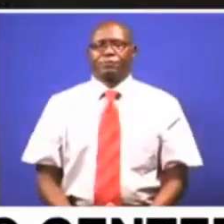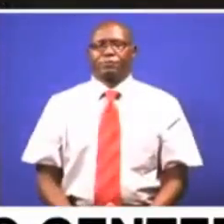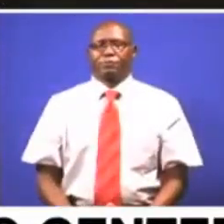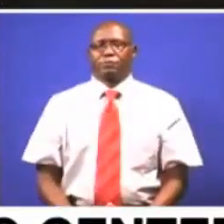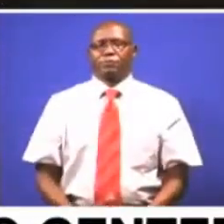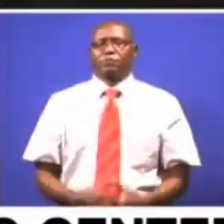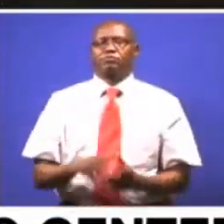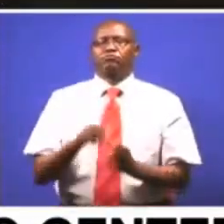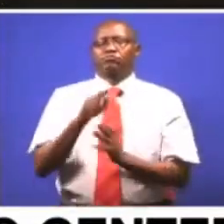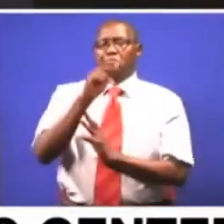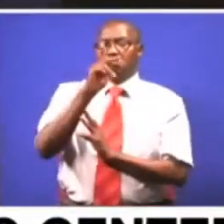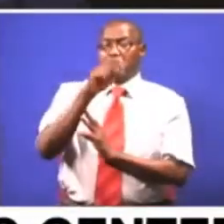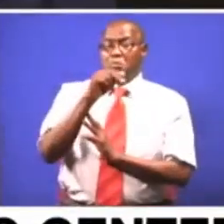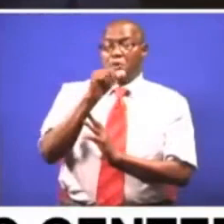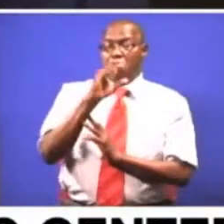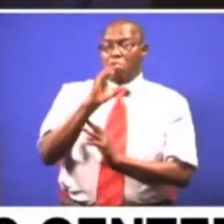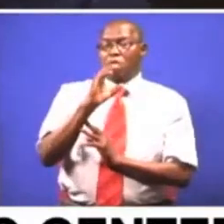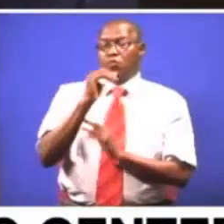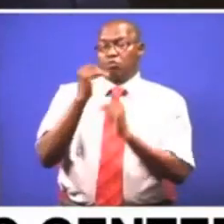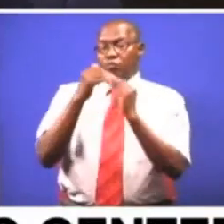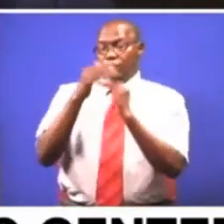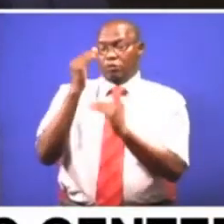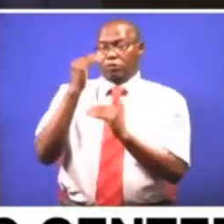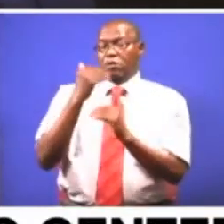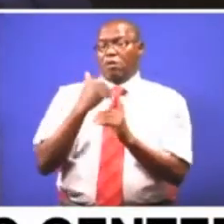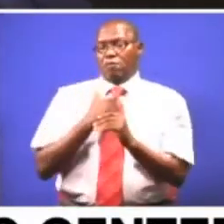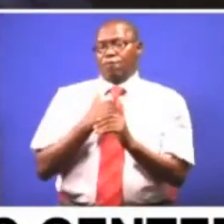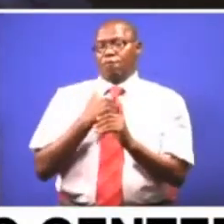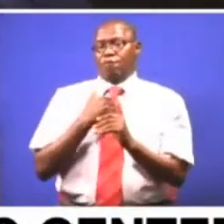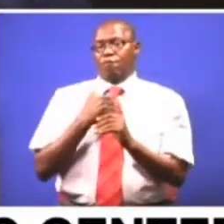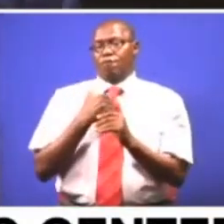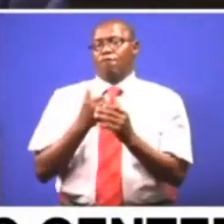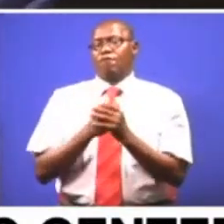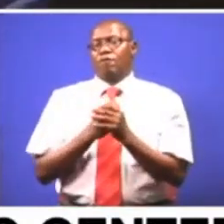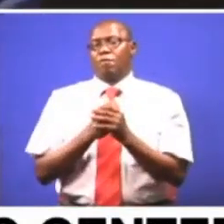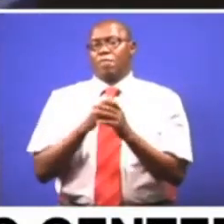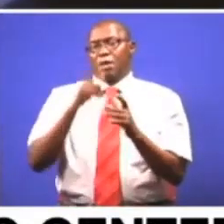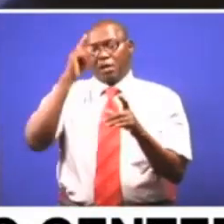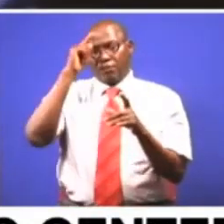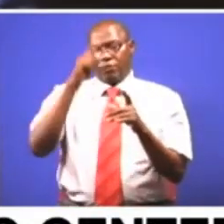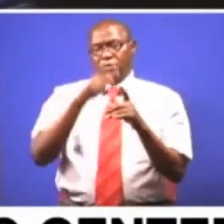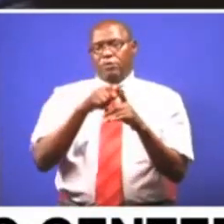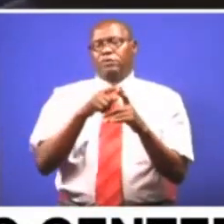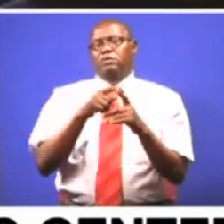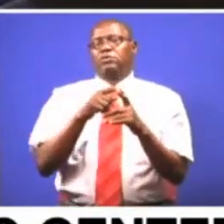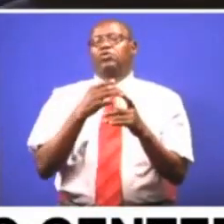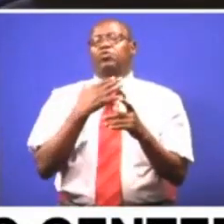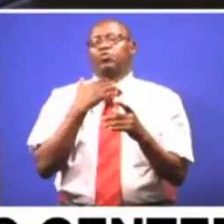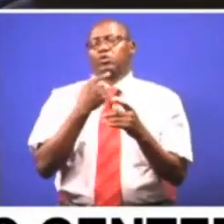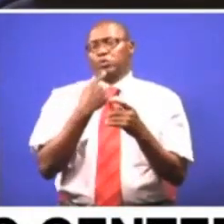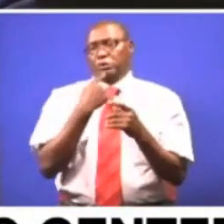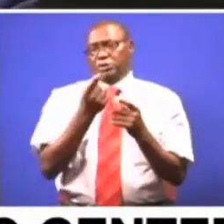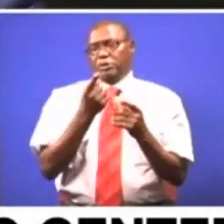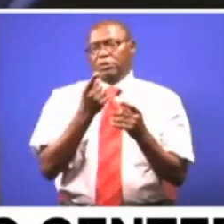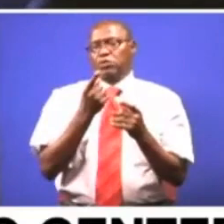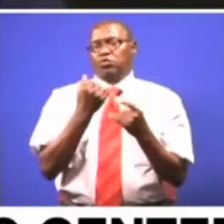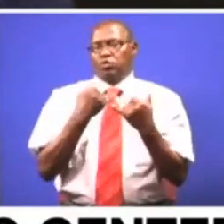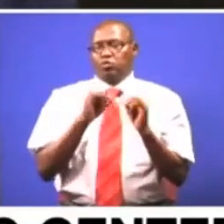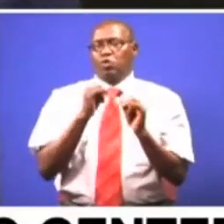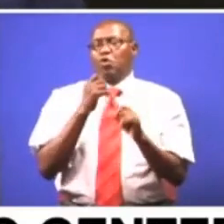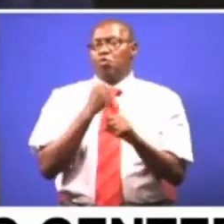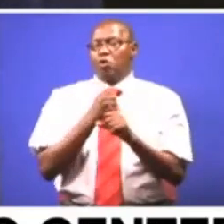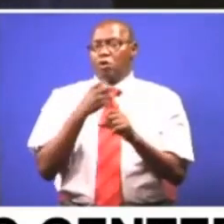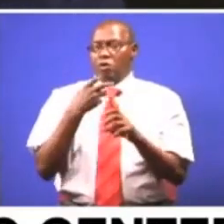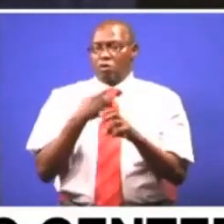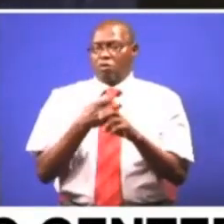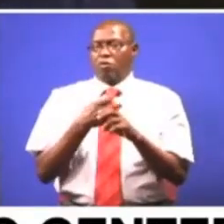PAC University also has a dimension that I'd like to finish with. We engage, we try, we work hard to